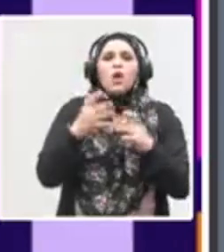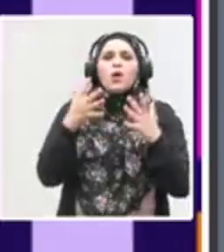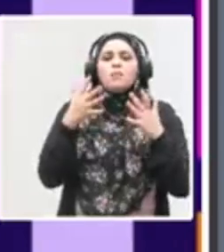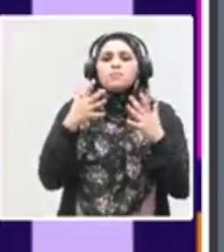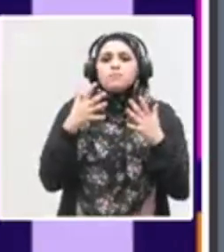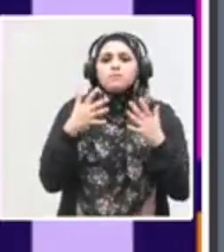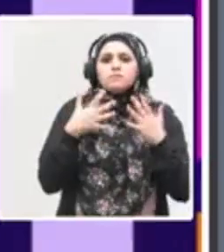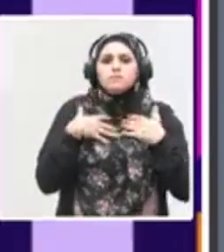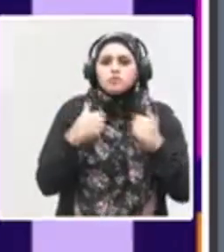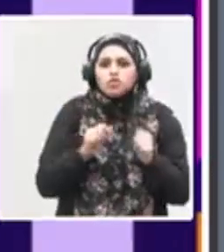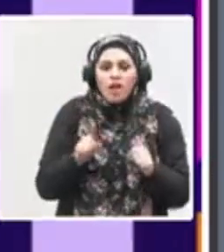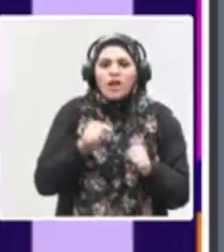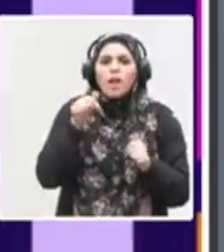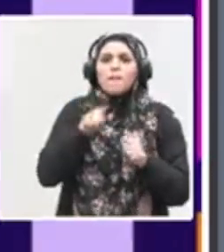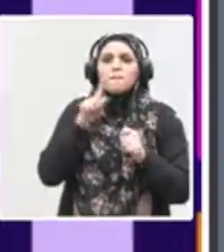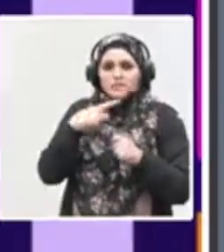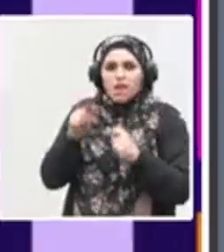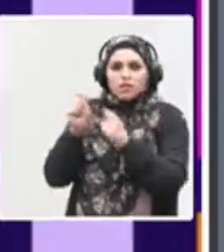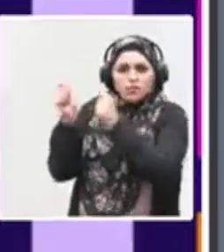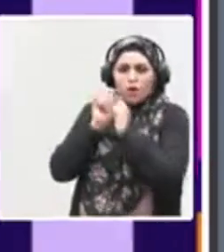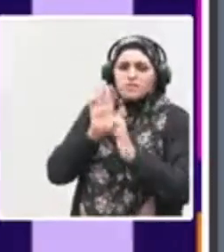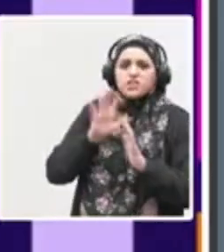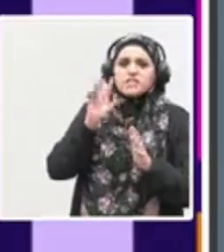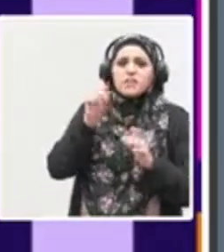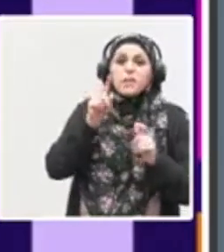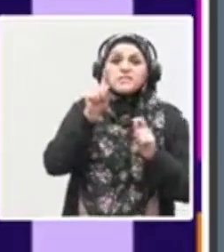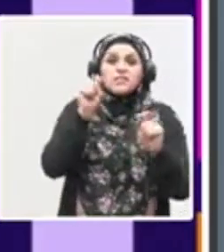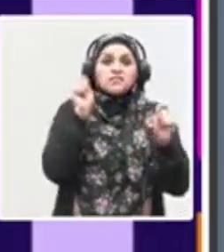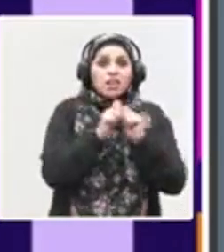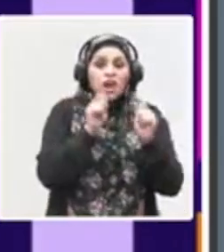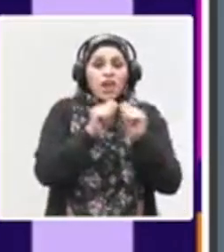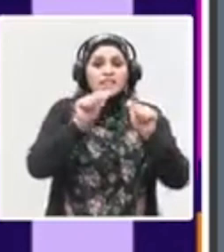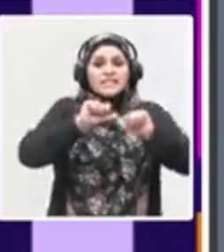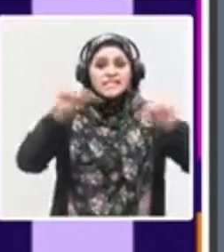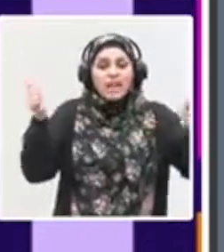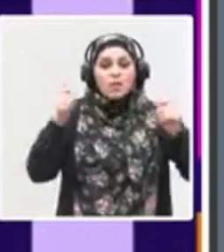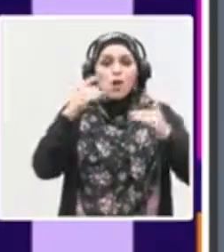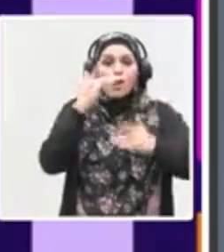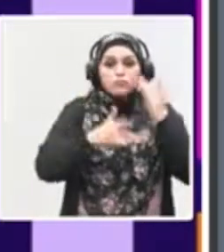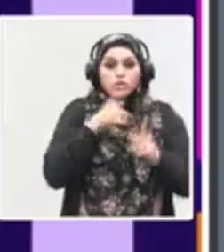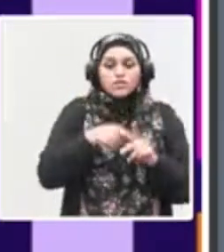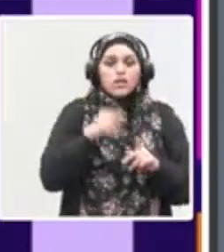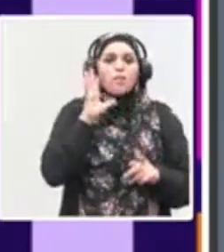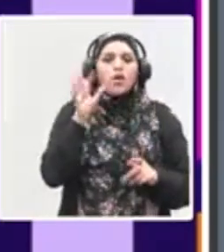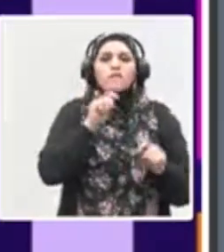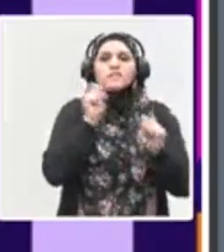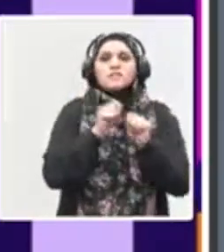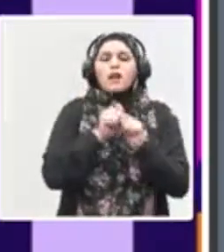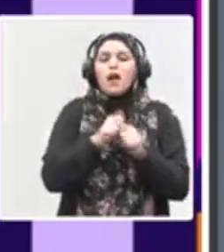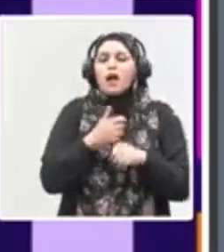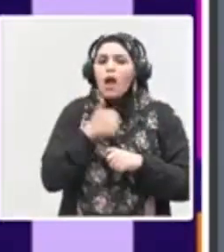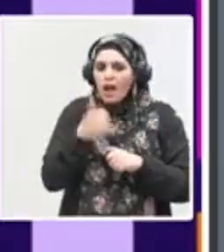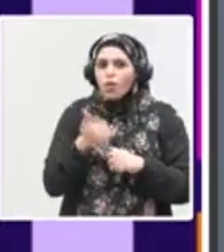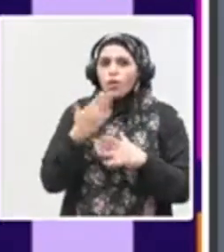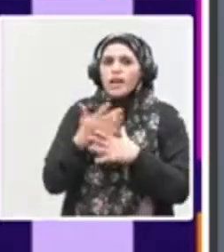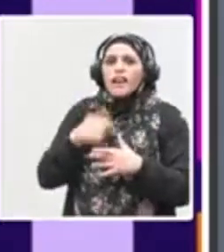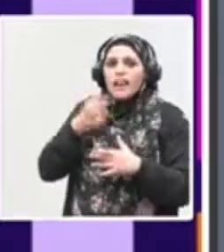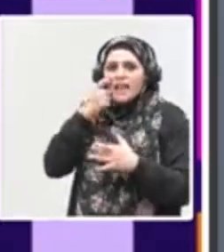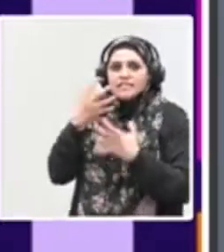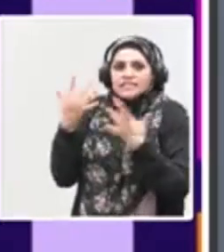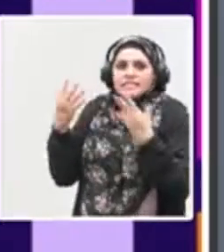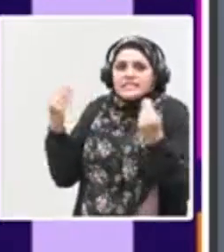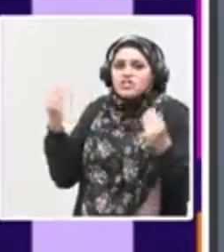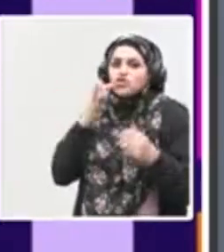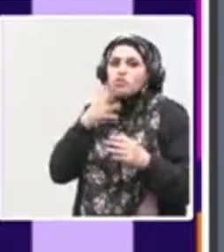to local government to see the film and TV economy growing in the region. In terms of environmental sustainability,